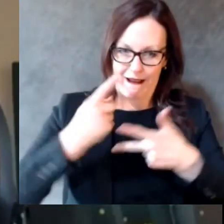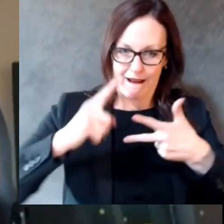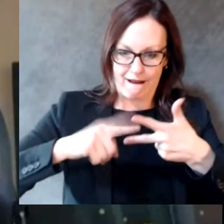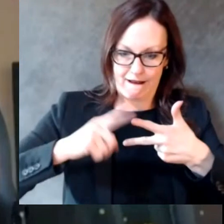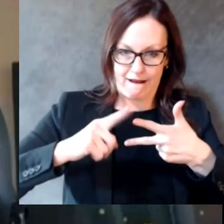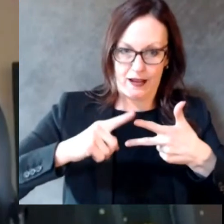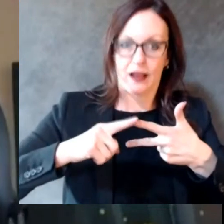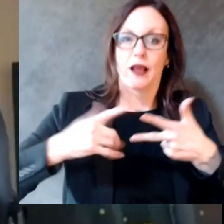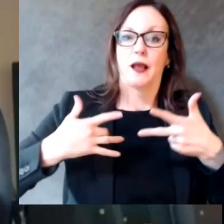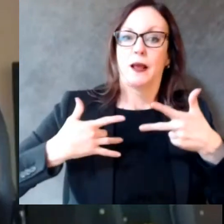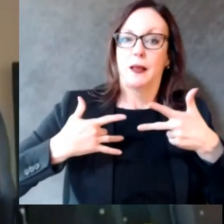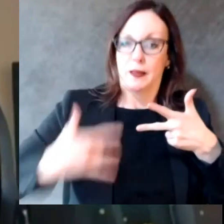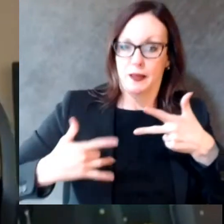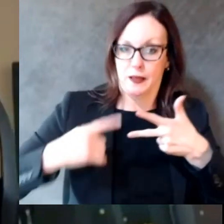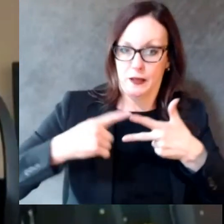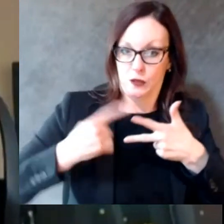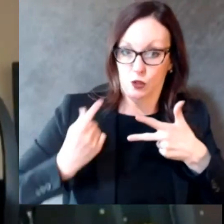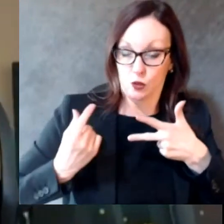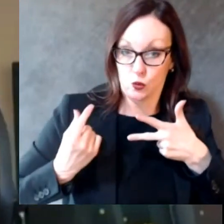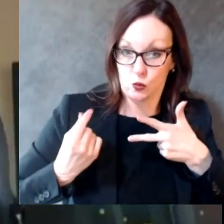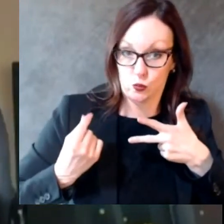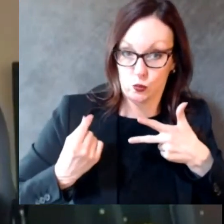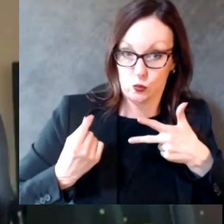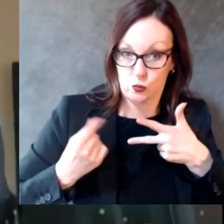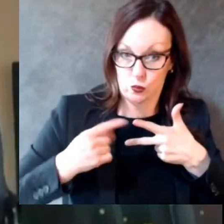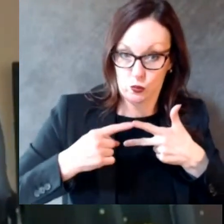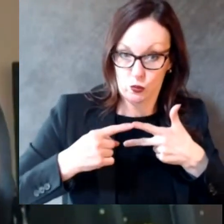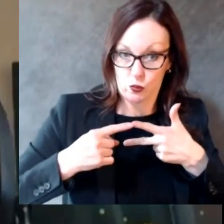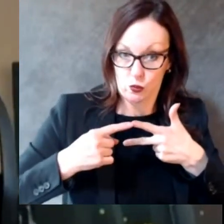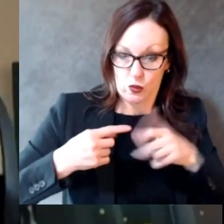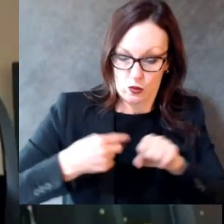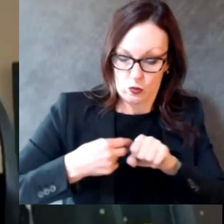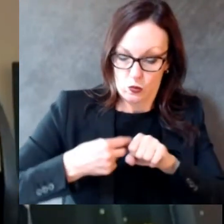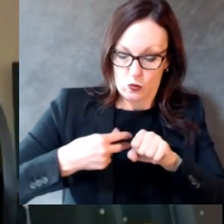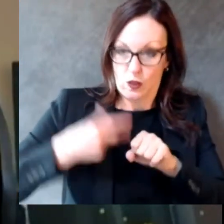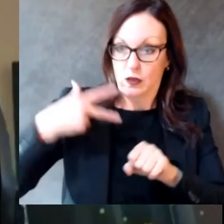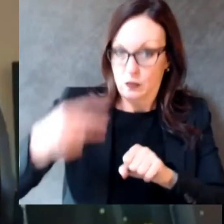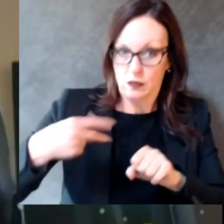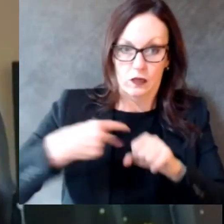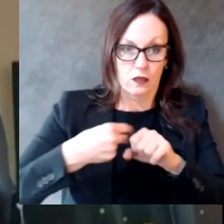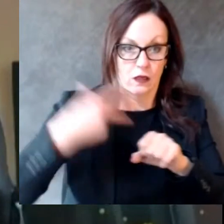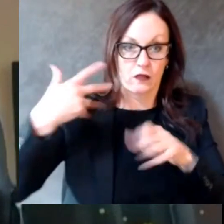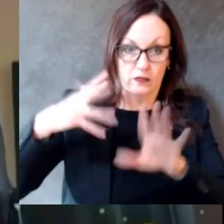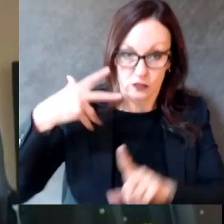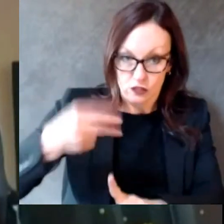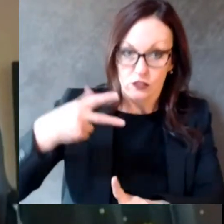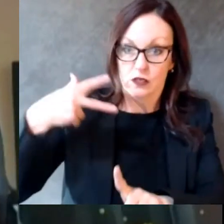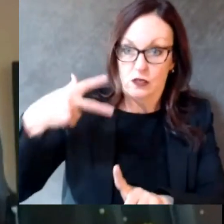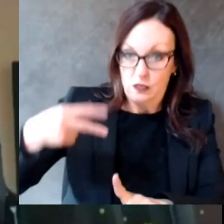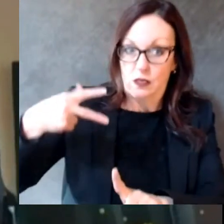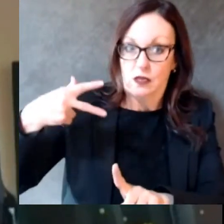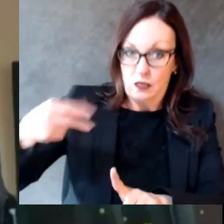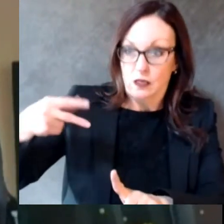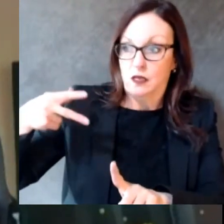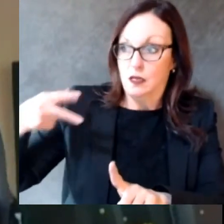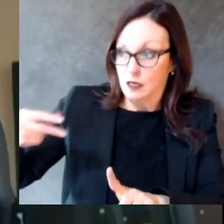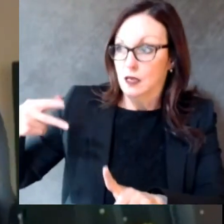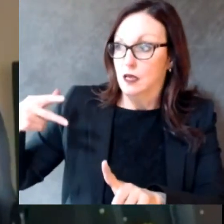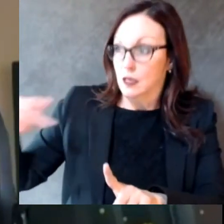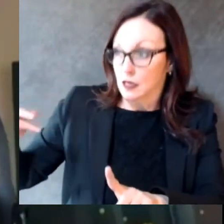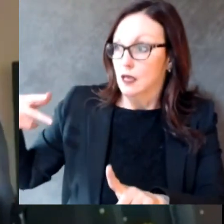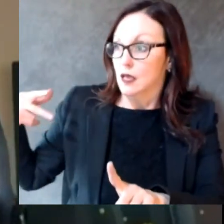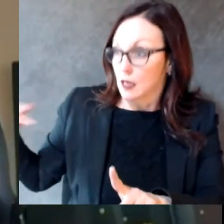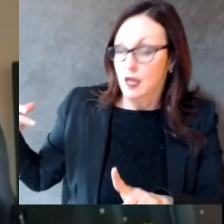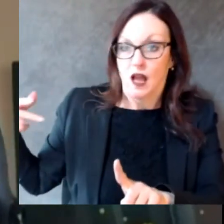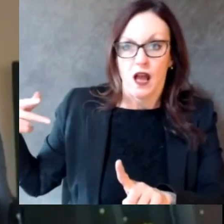if a clinic, across town needs 3 doses, they let them know, and they are transporting those 3 doses over to that clinic